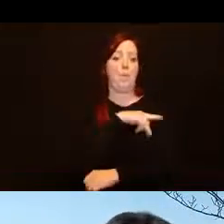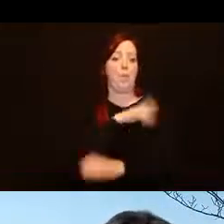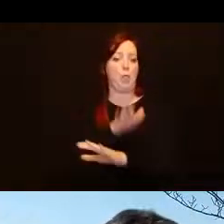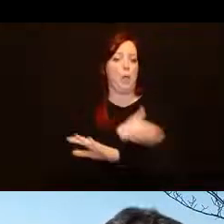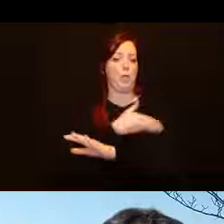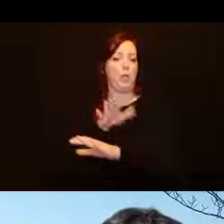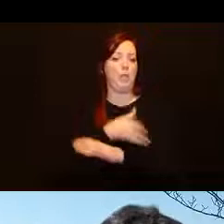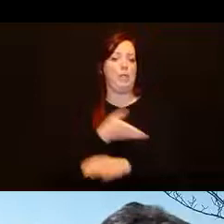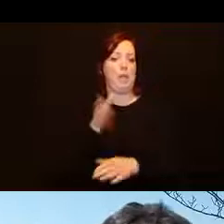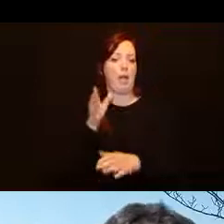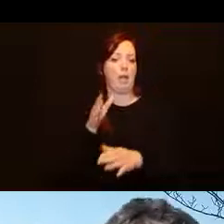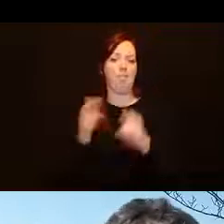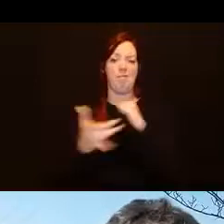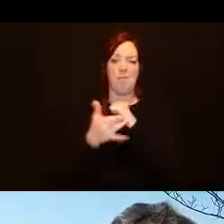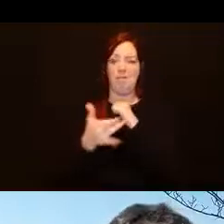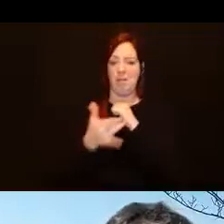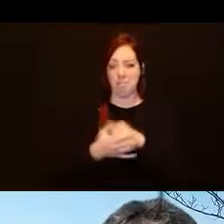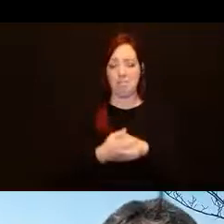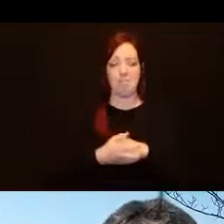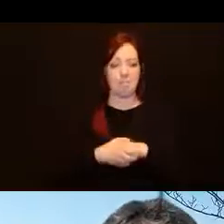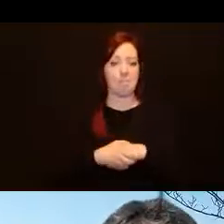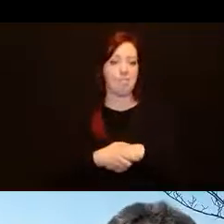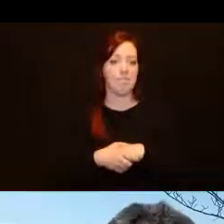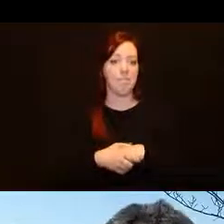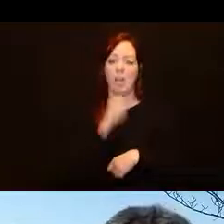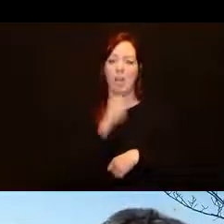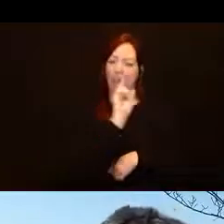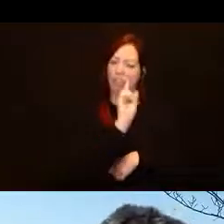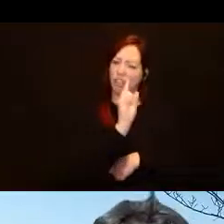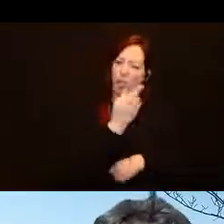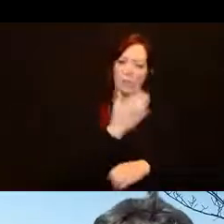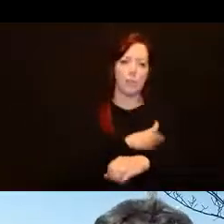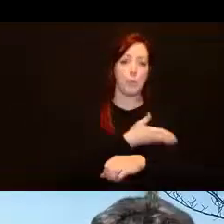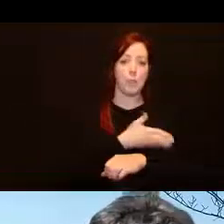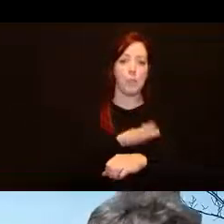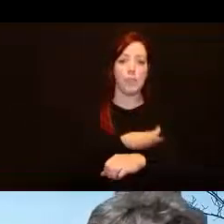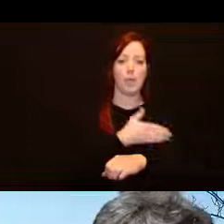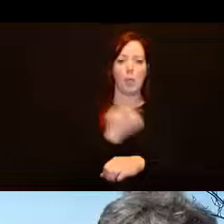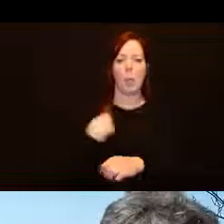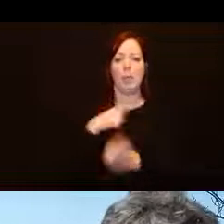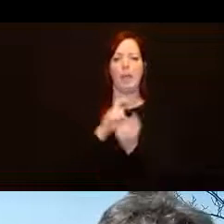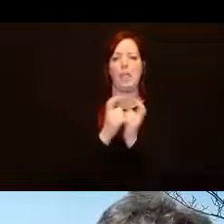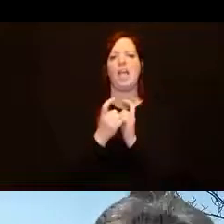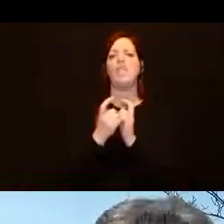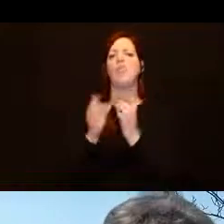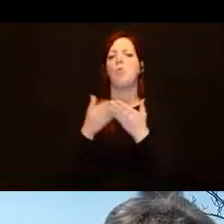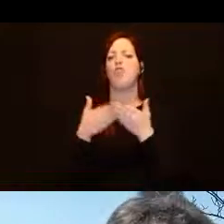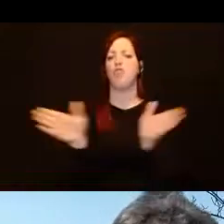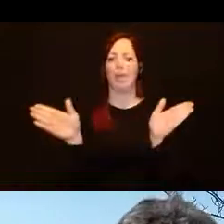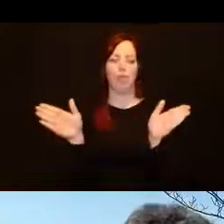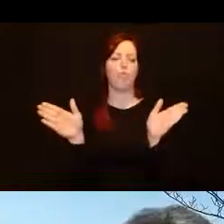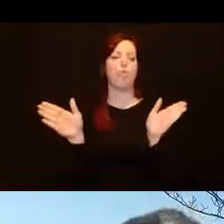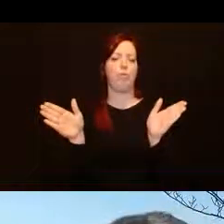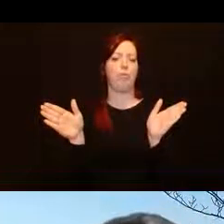not just to music player, but we generalized to